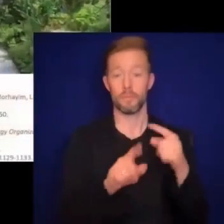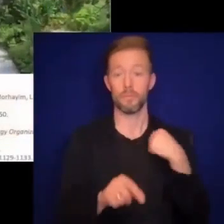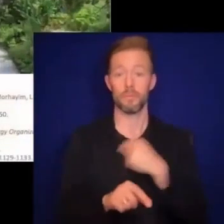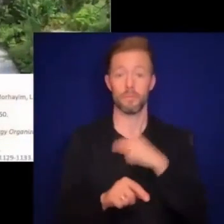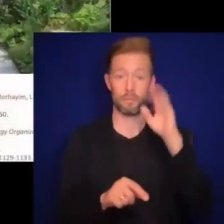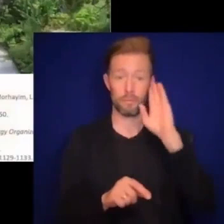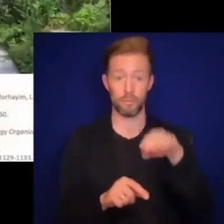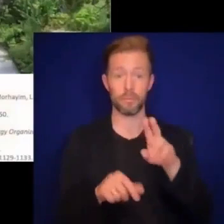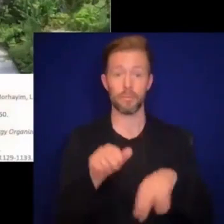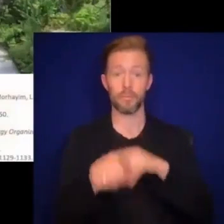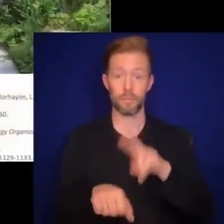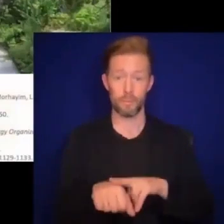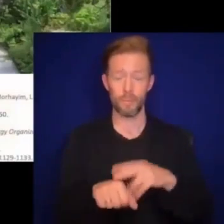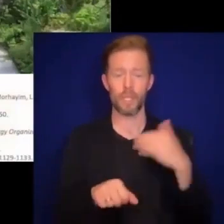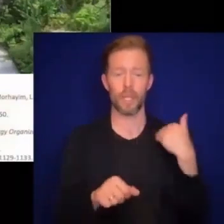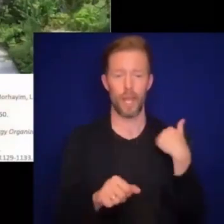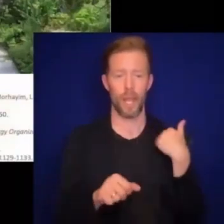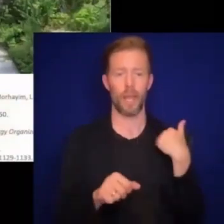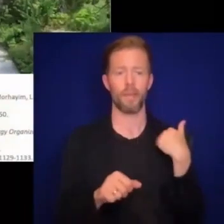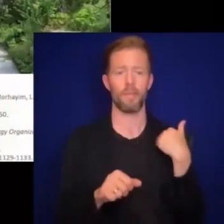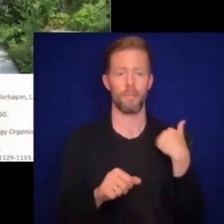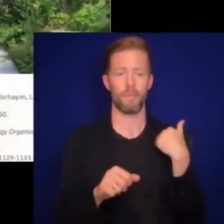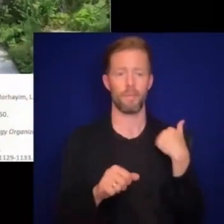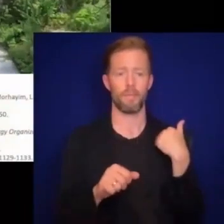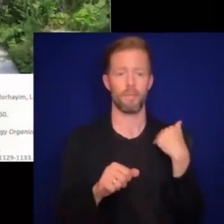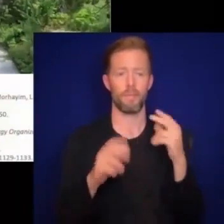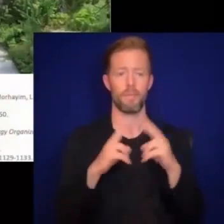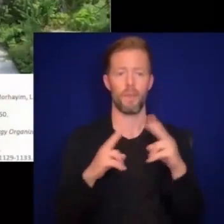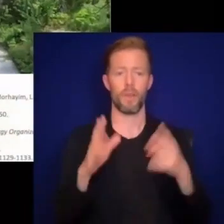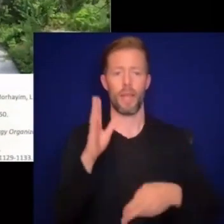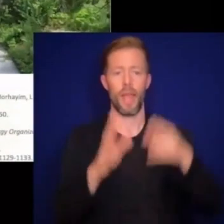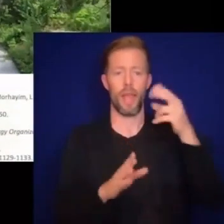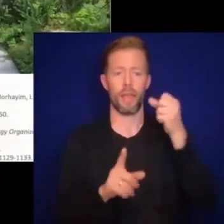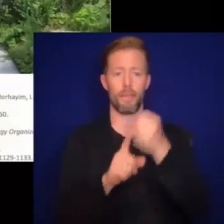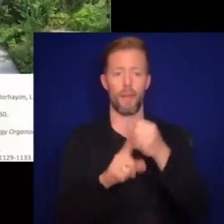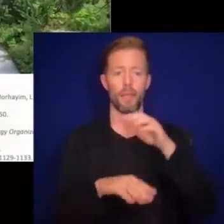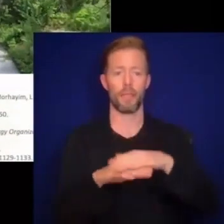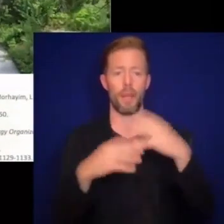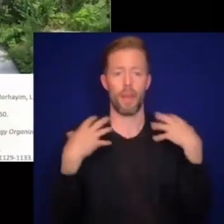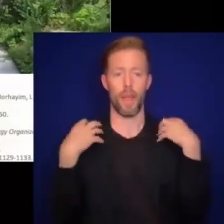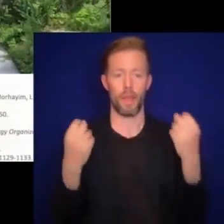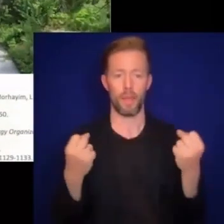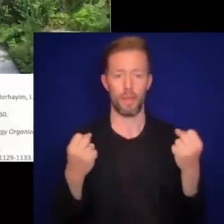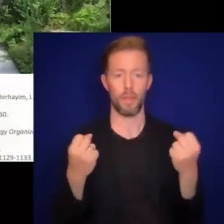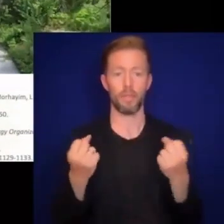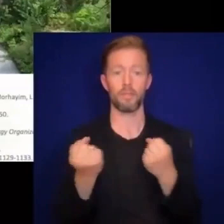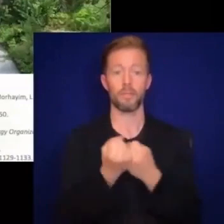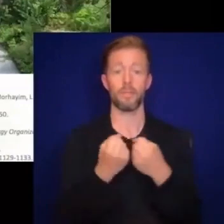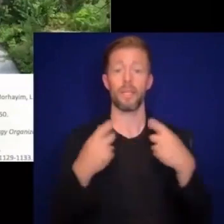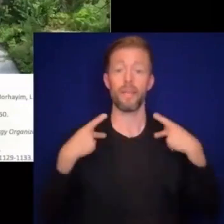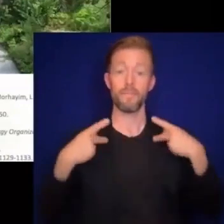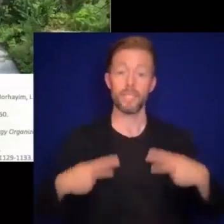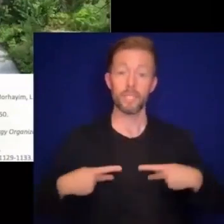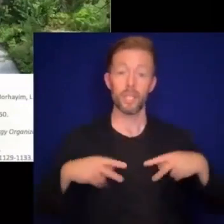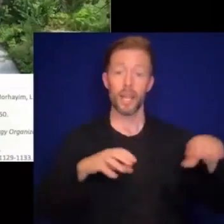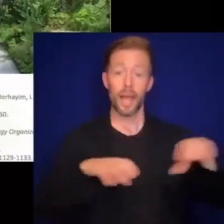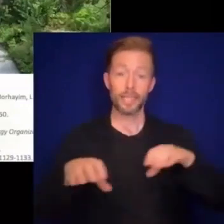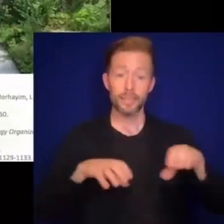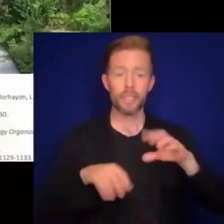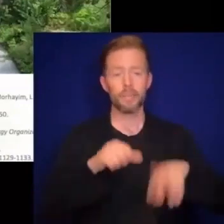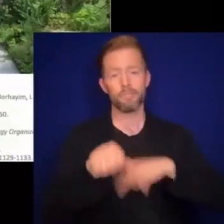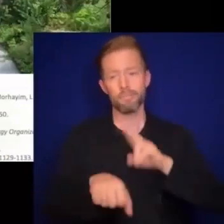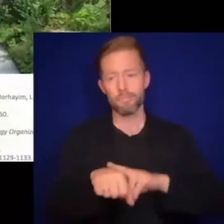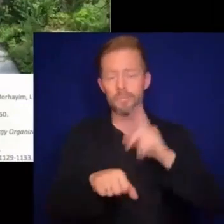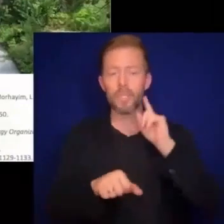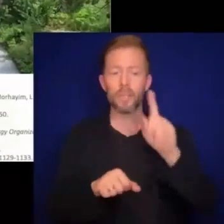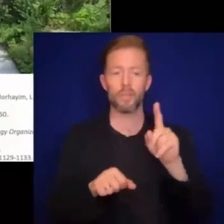know that nature has a very, very high impact on health. It supports physical